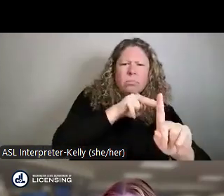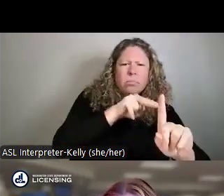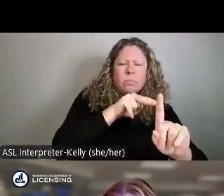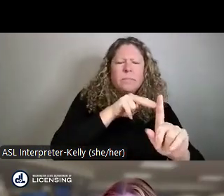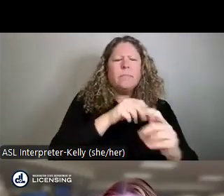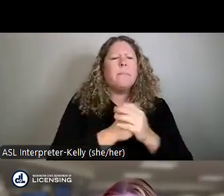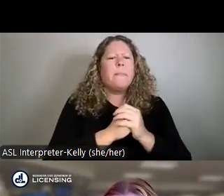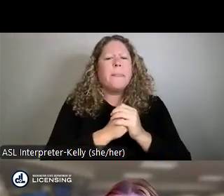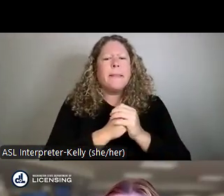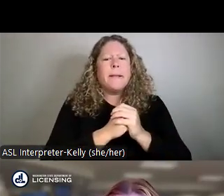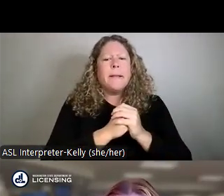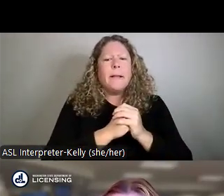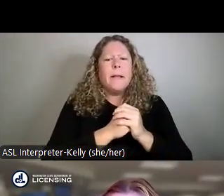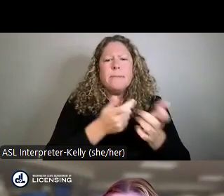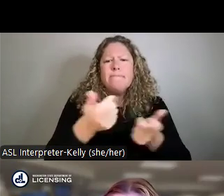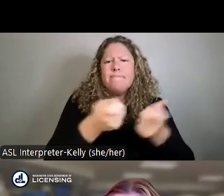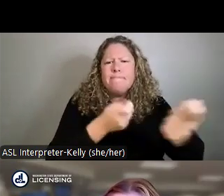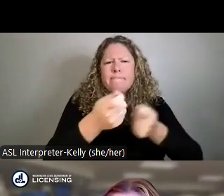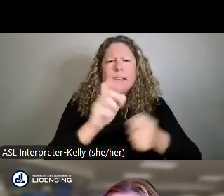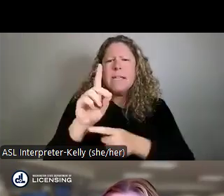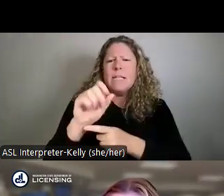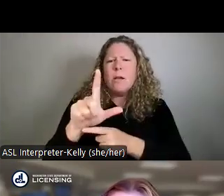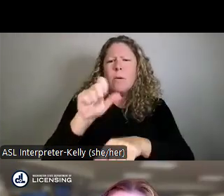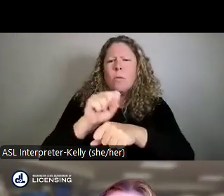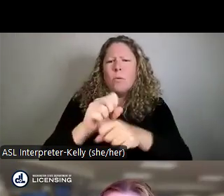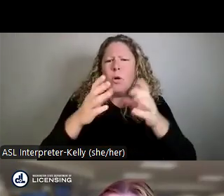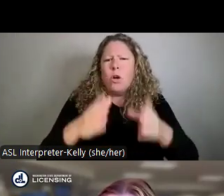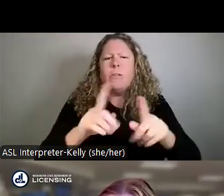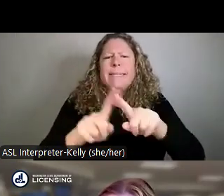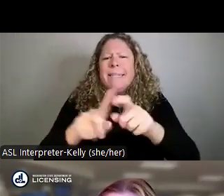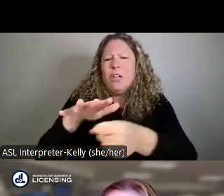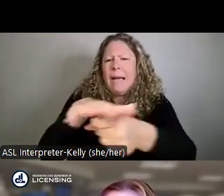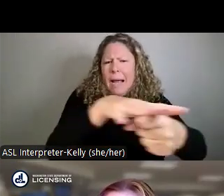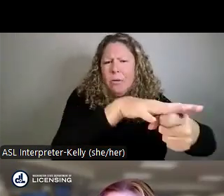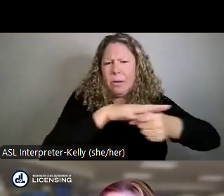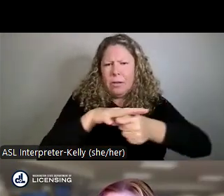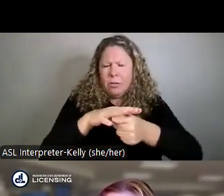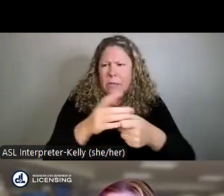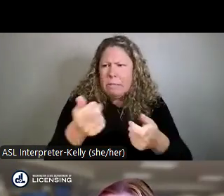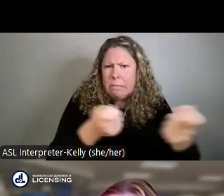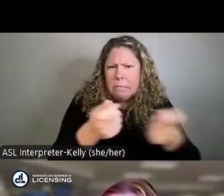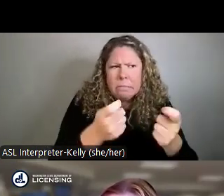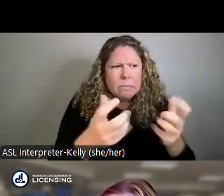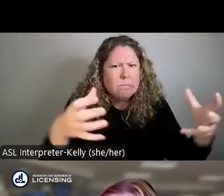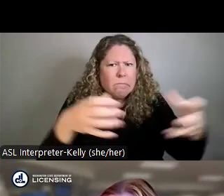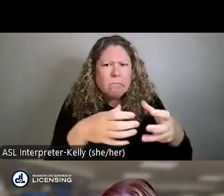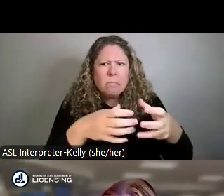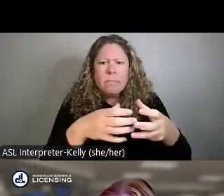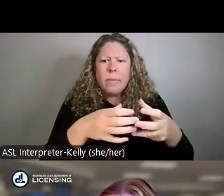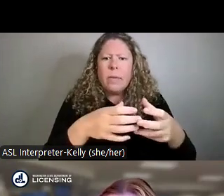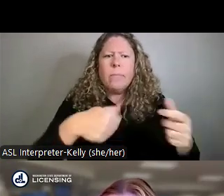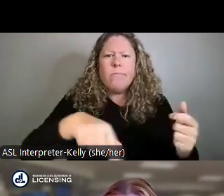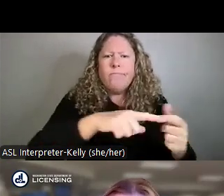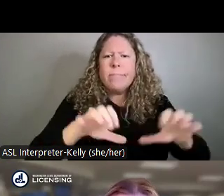group of Department of Licensing employees from different areas in the agency where we completed a workshop in which